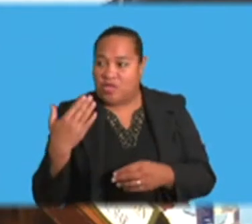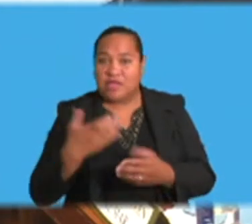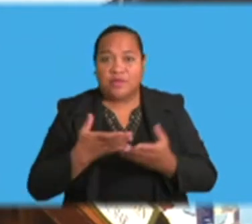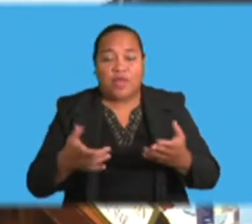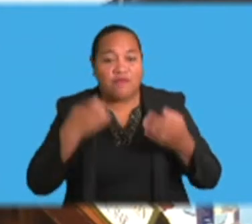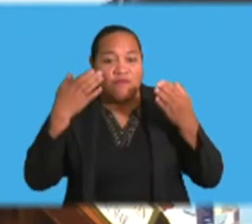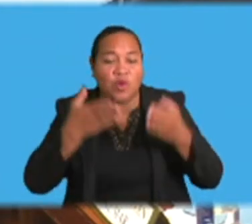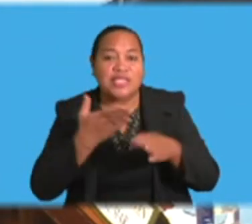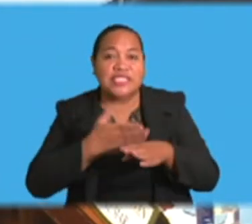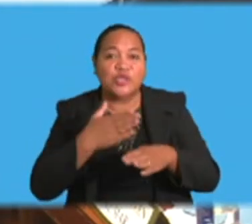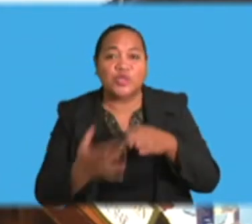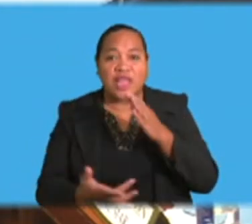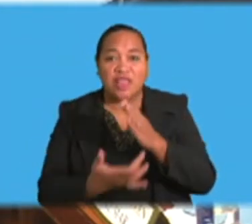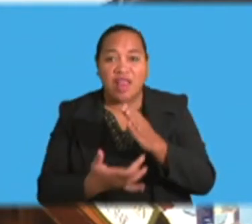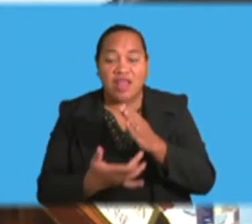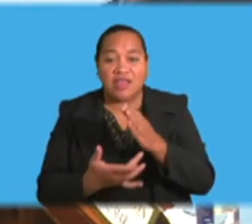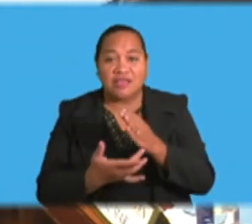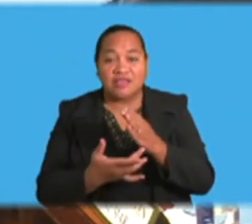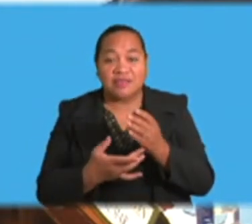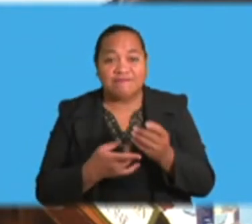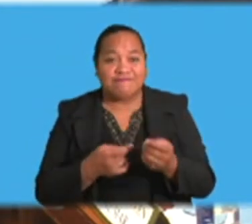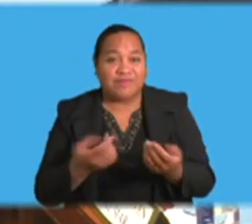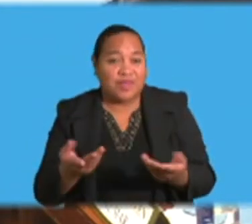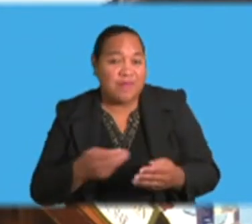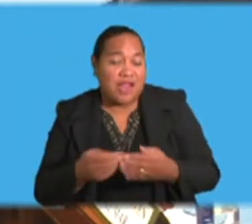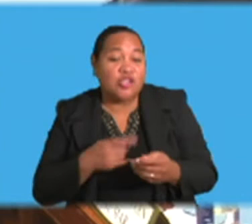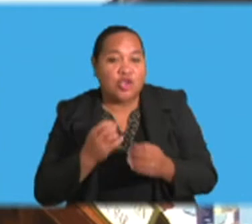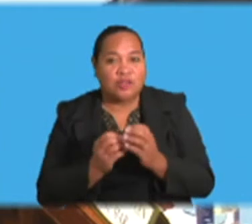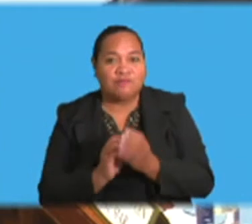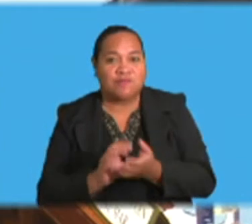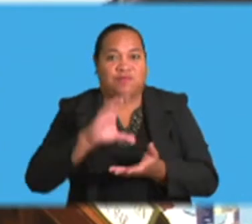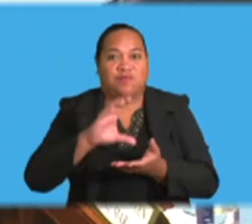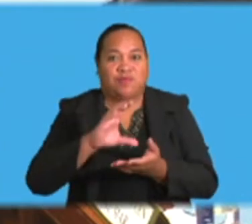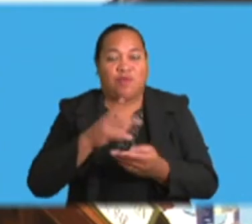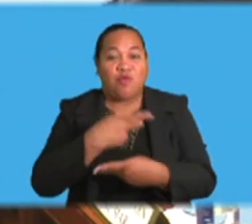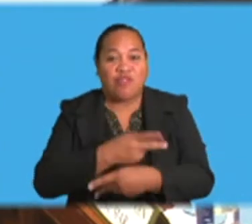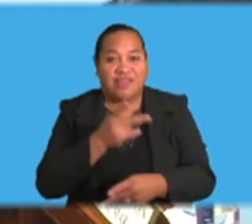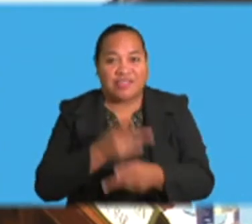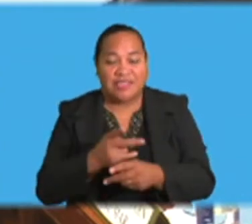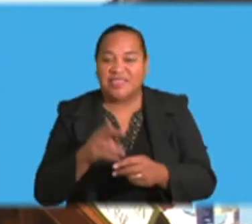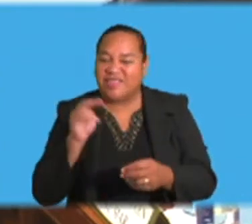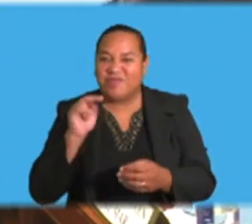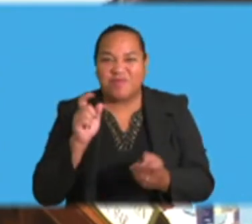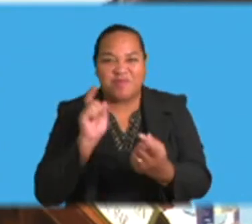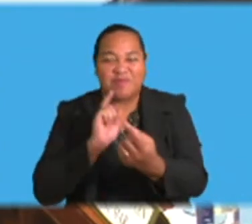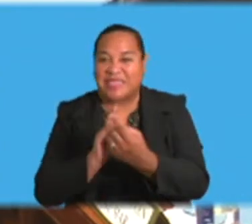new technologies in methods to boost production in order to meet rising demand from